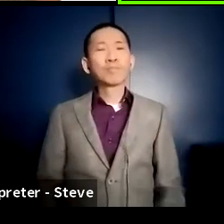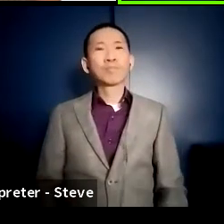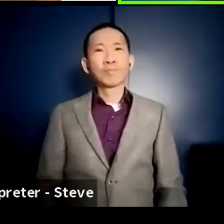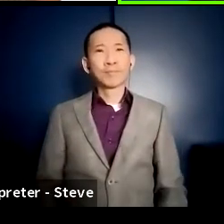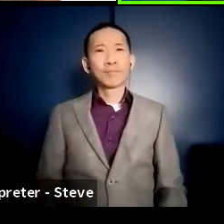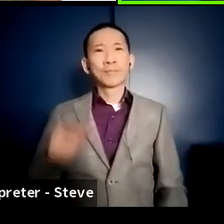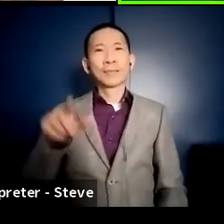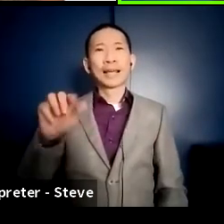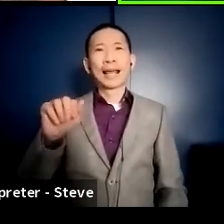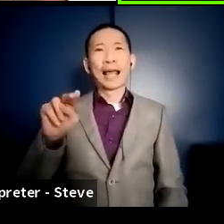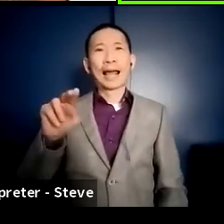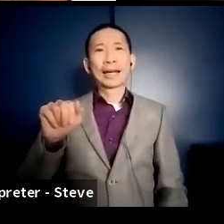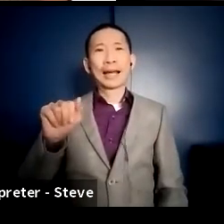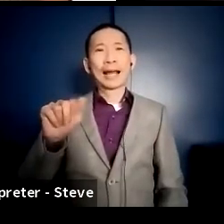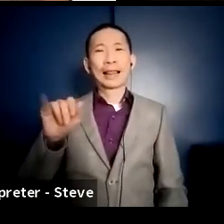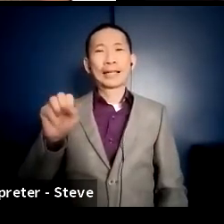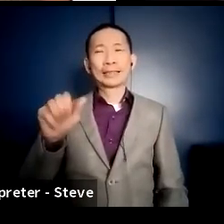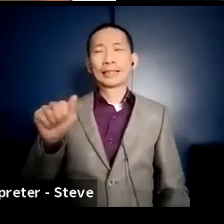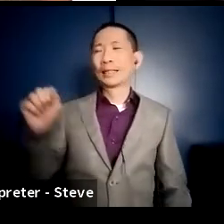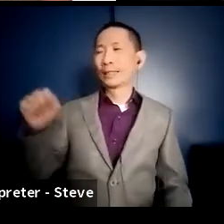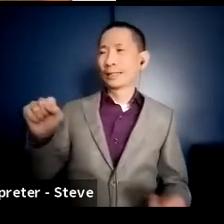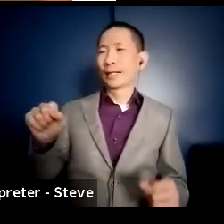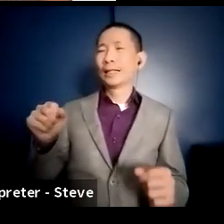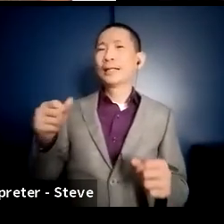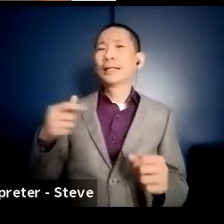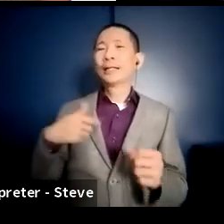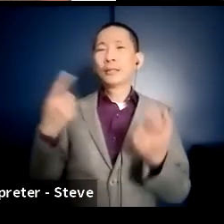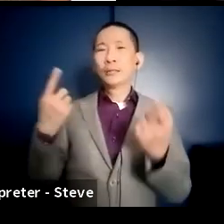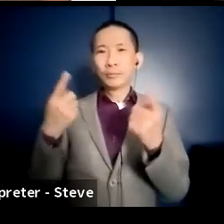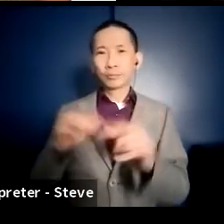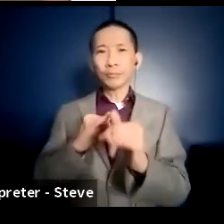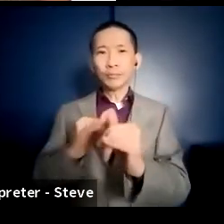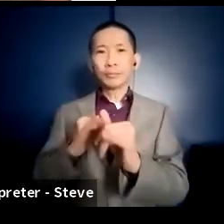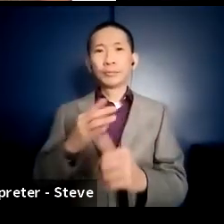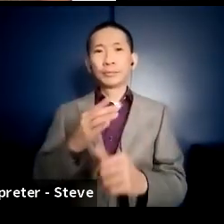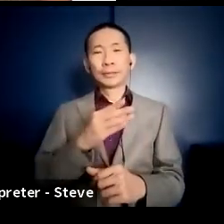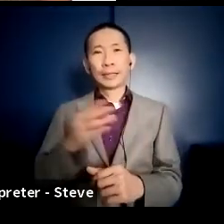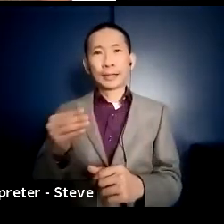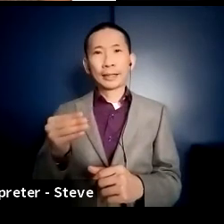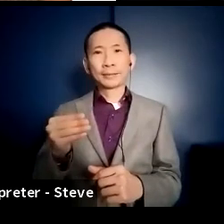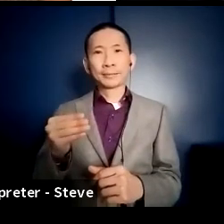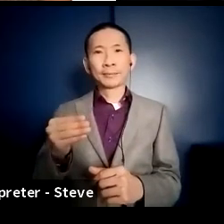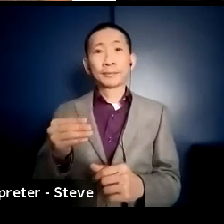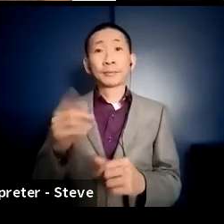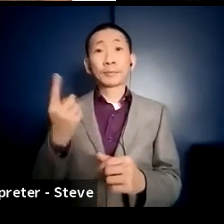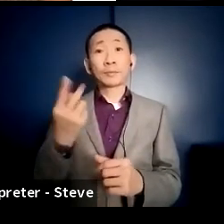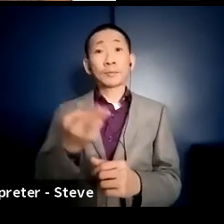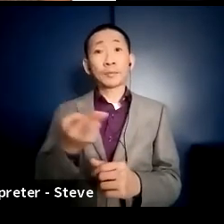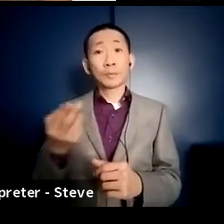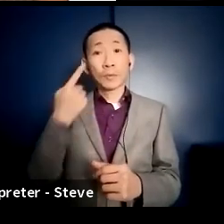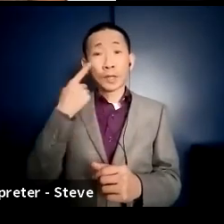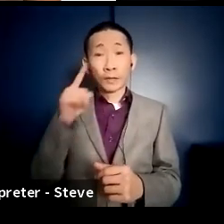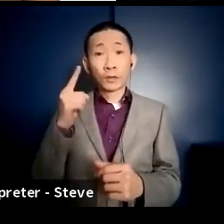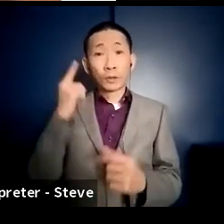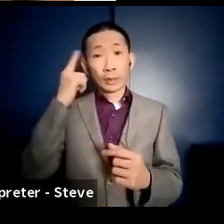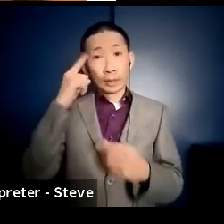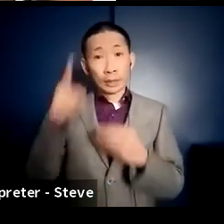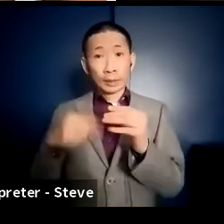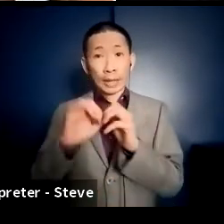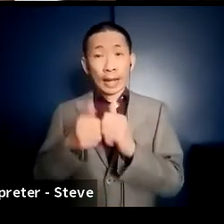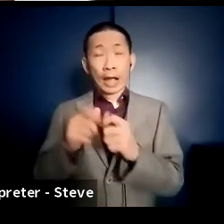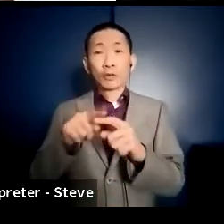Annalisa. Yes, I mean, you know, I echo that. And a resource for thinking about how